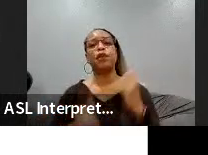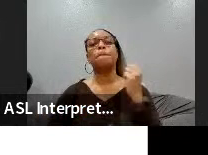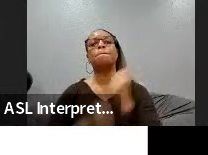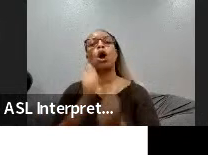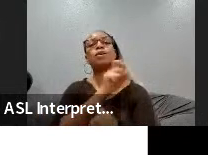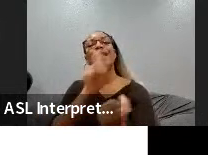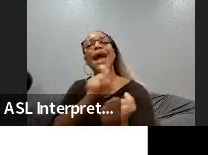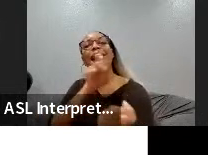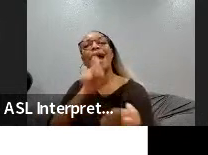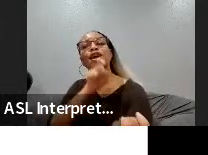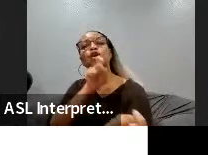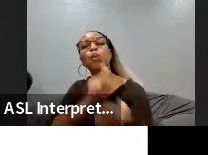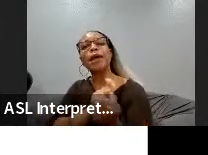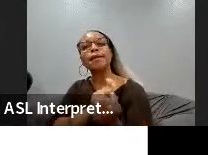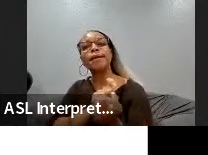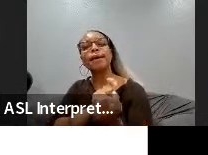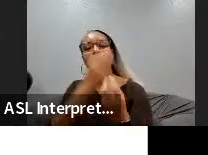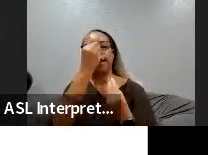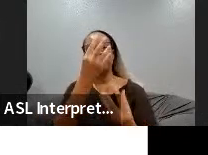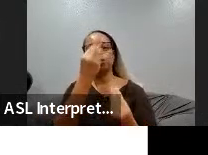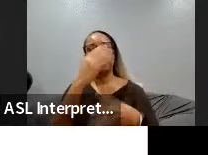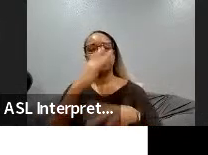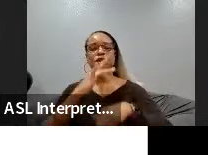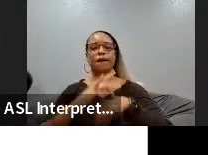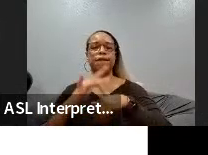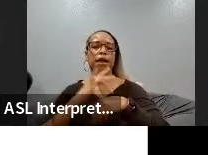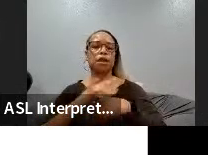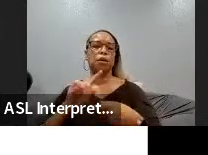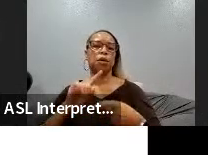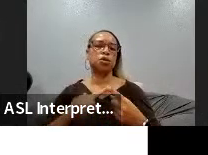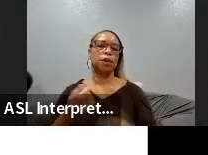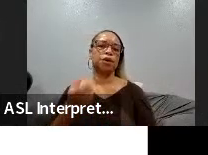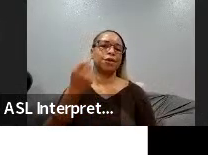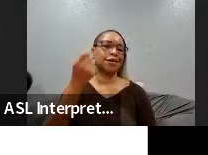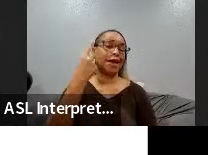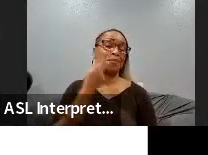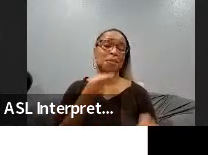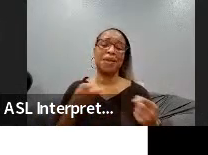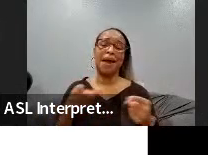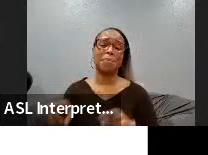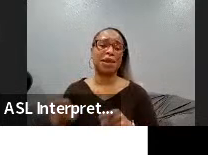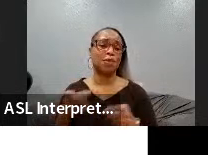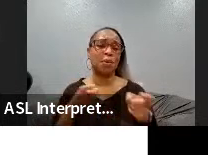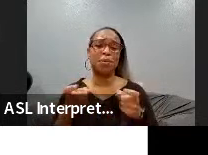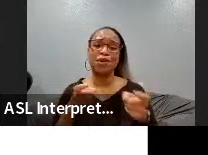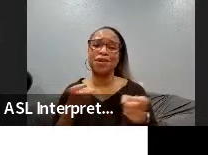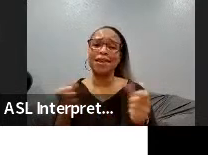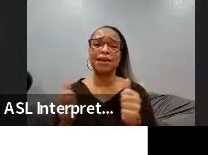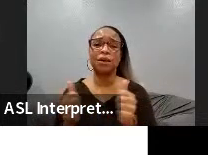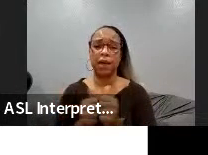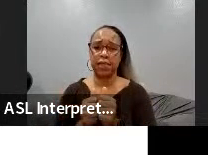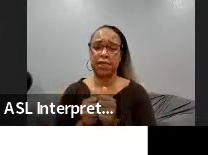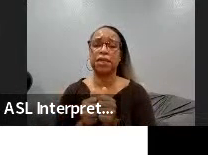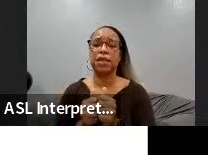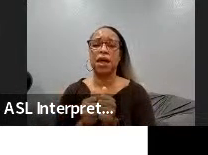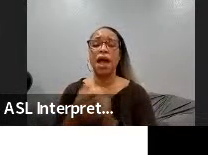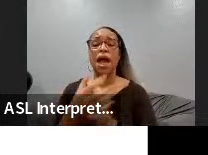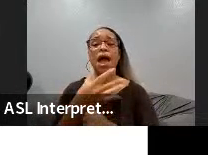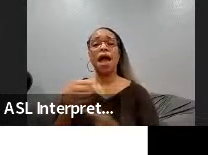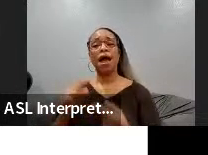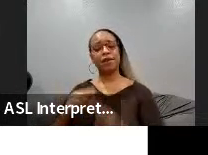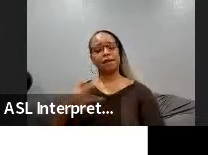of information that was available to understand what we were dealing with, and to feel